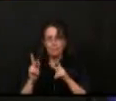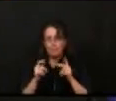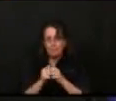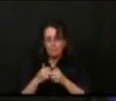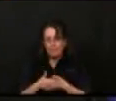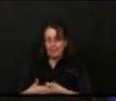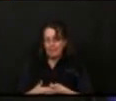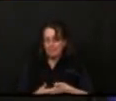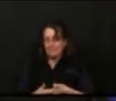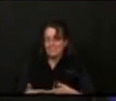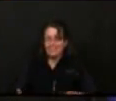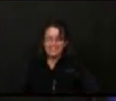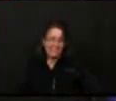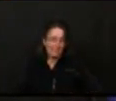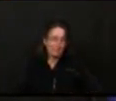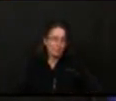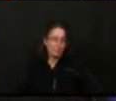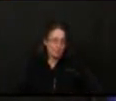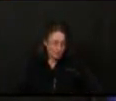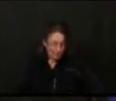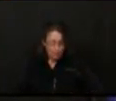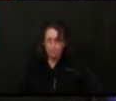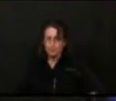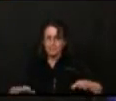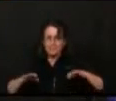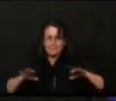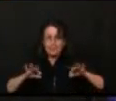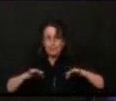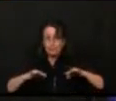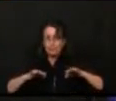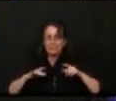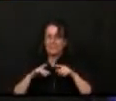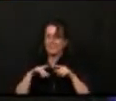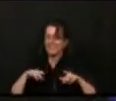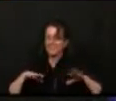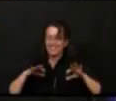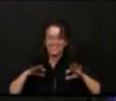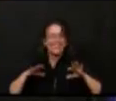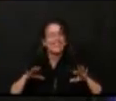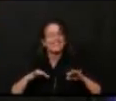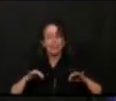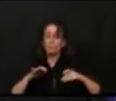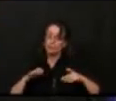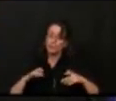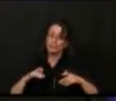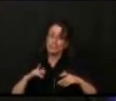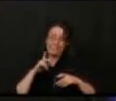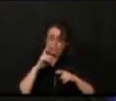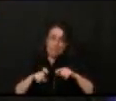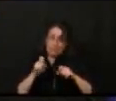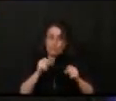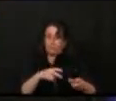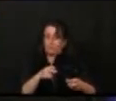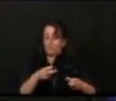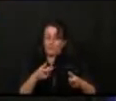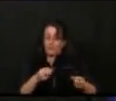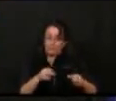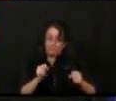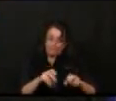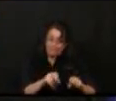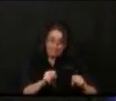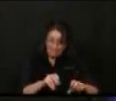amount of trash, particularly when you unpack things at the store and let the merchants take care of it. They'll stop giving you so much garbage